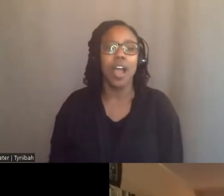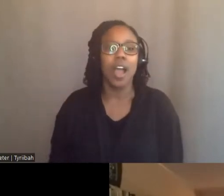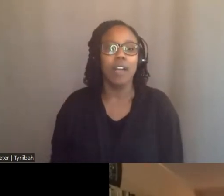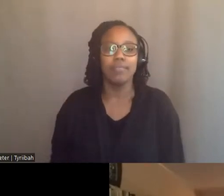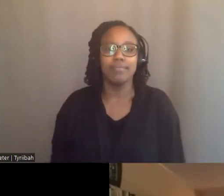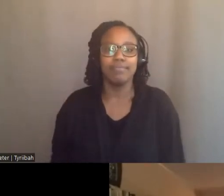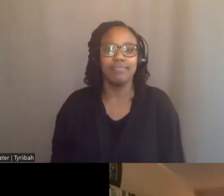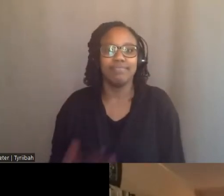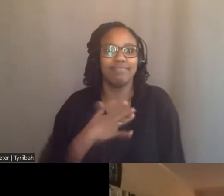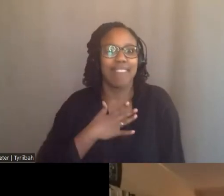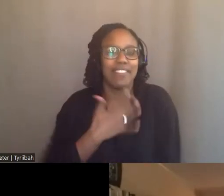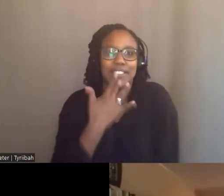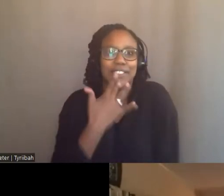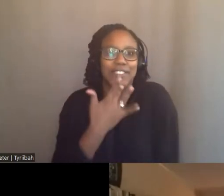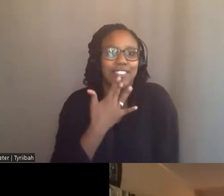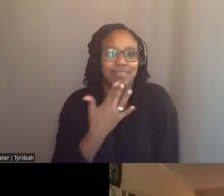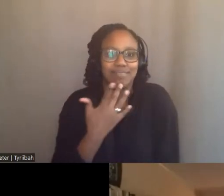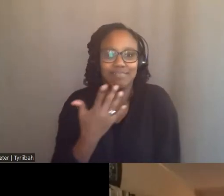activities.